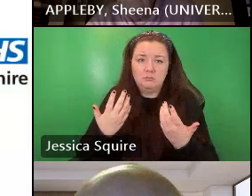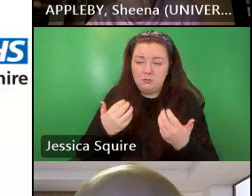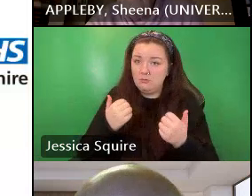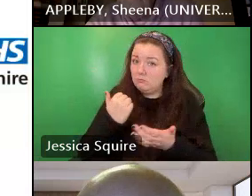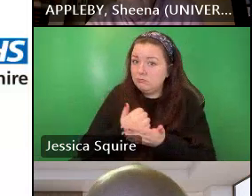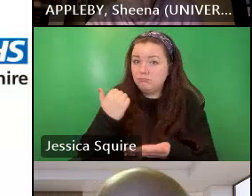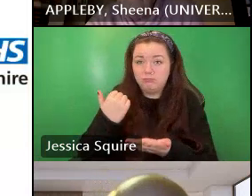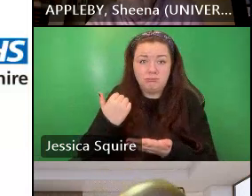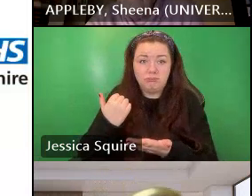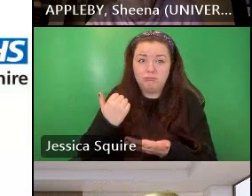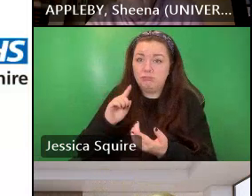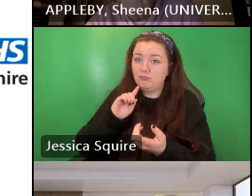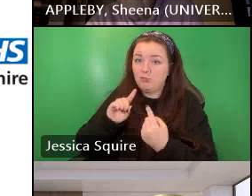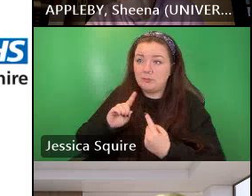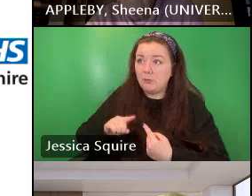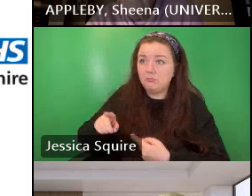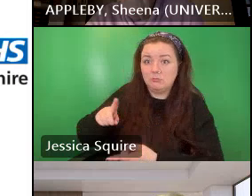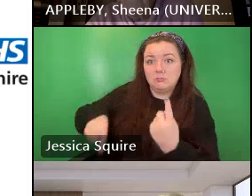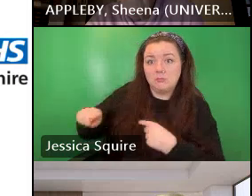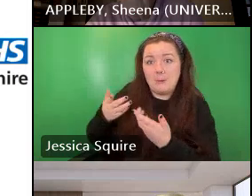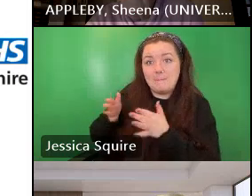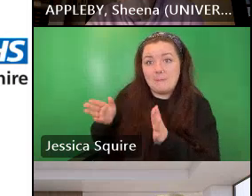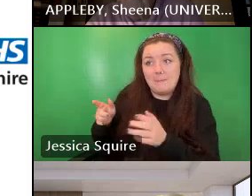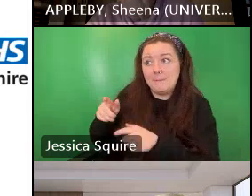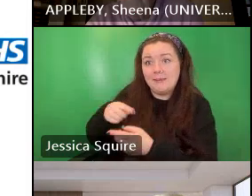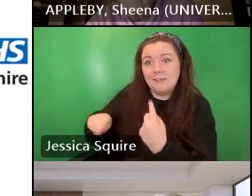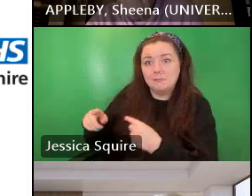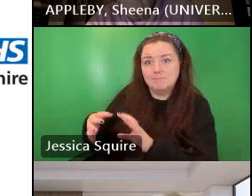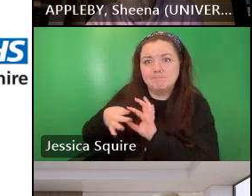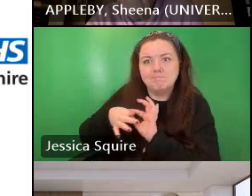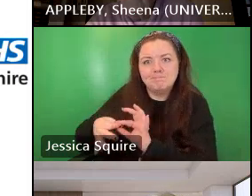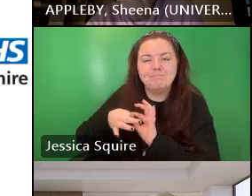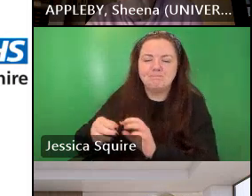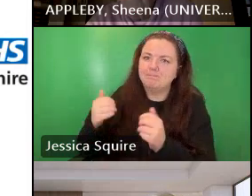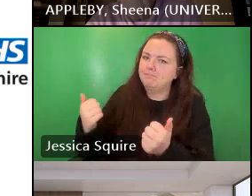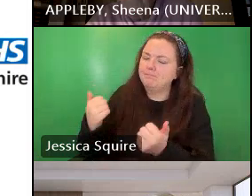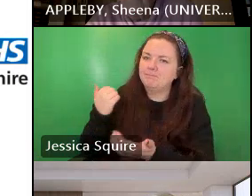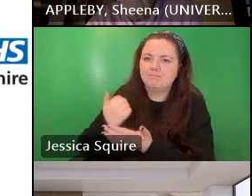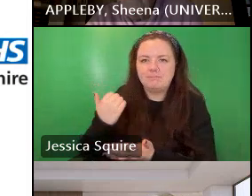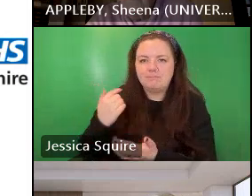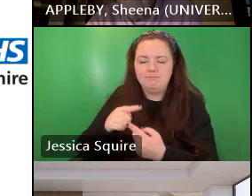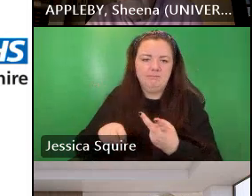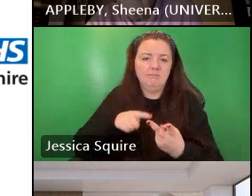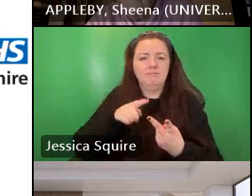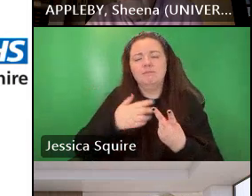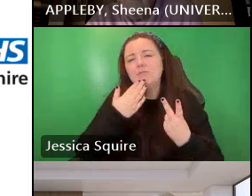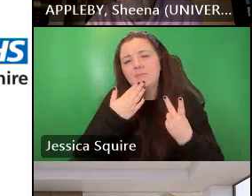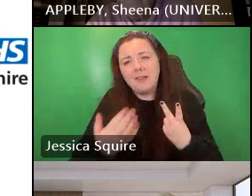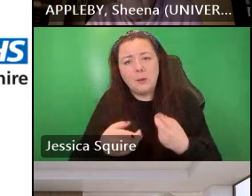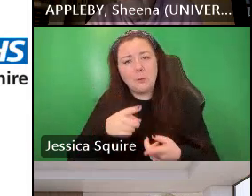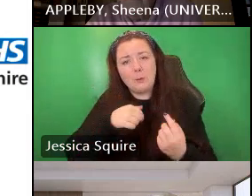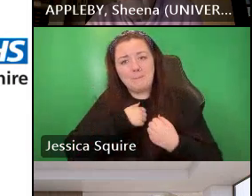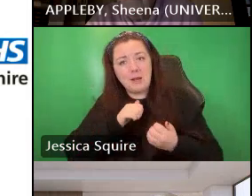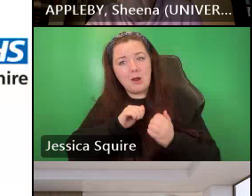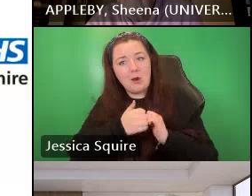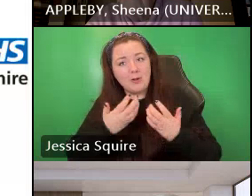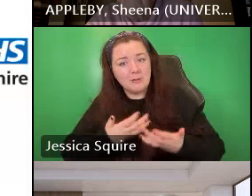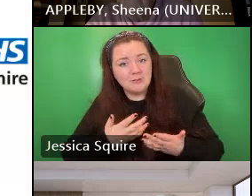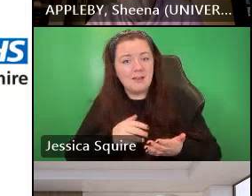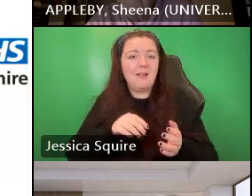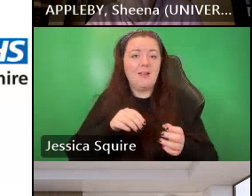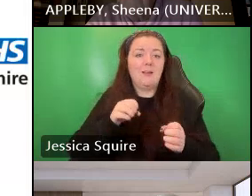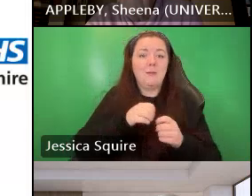from members of the public, which is fabulous to see. Huge thank you to Beth, Sean, Mark, colleagues who've helped put